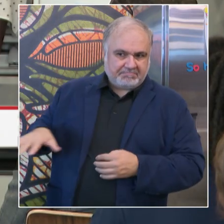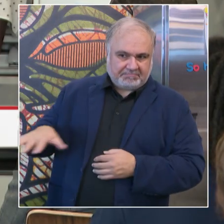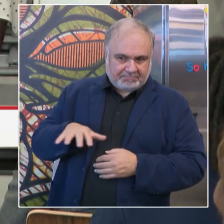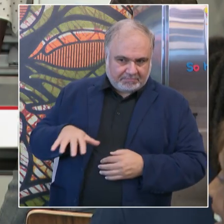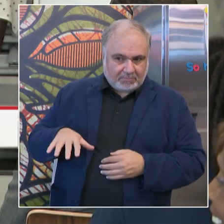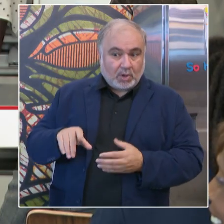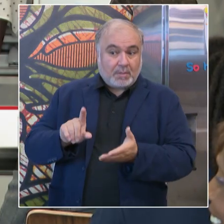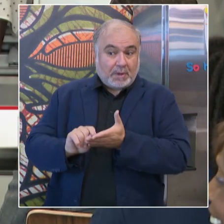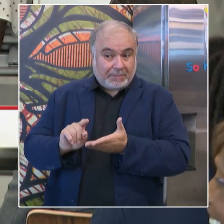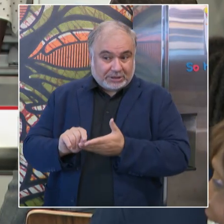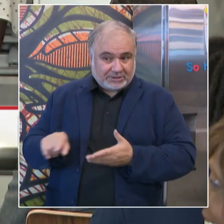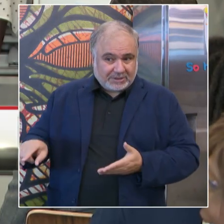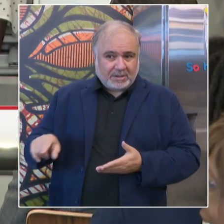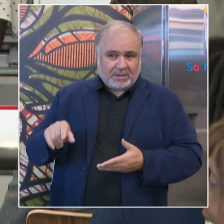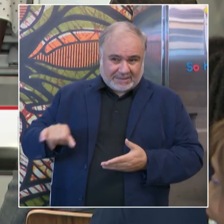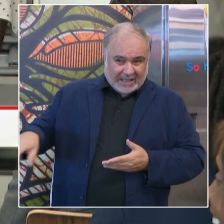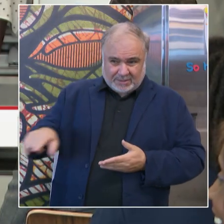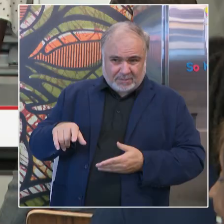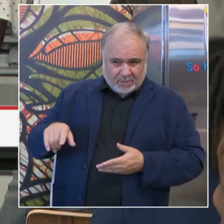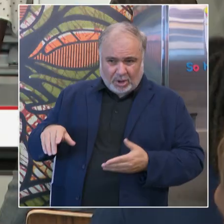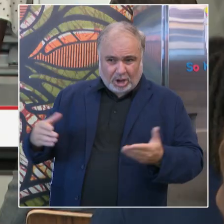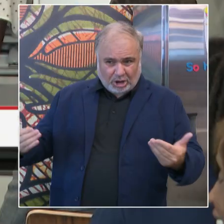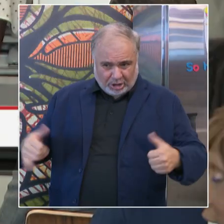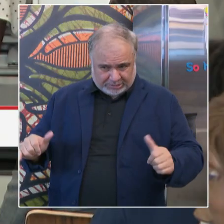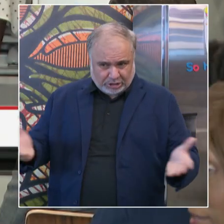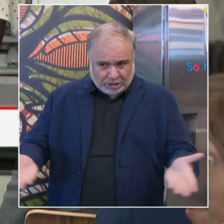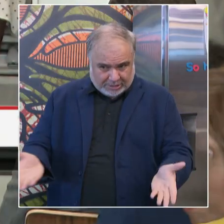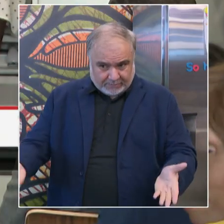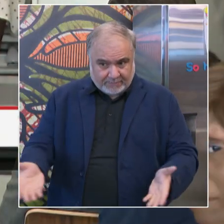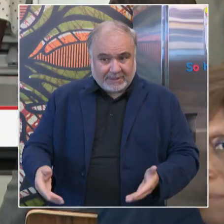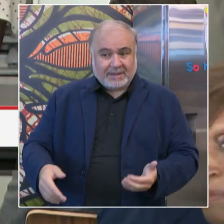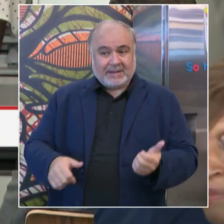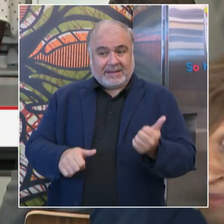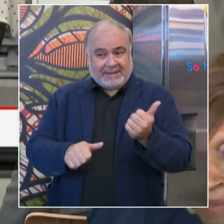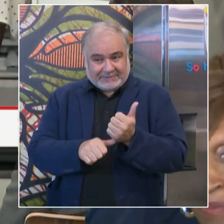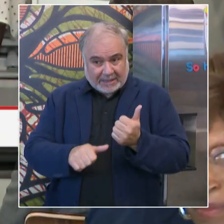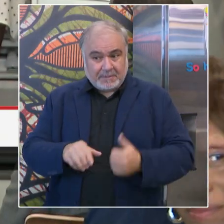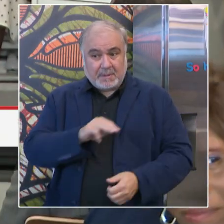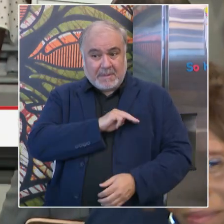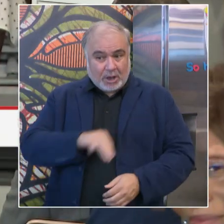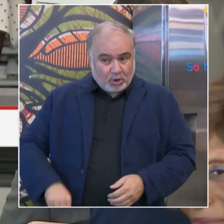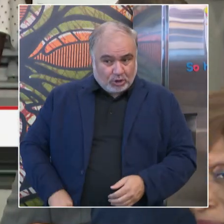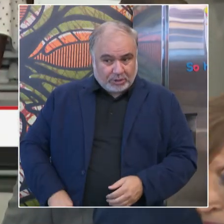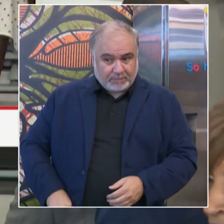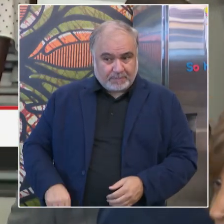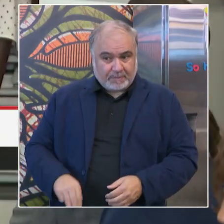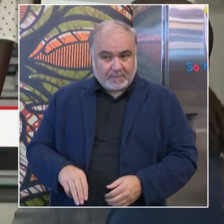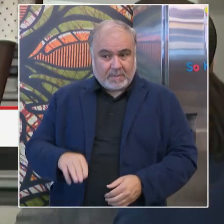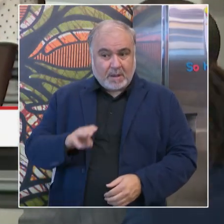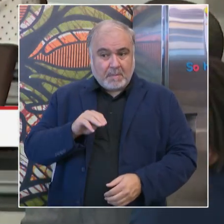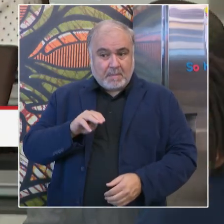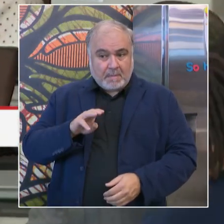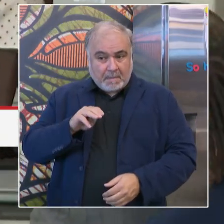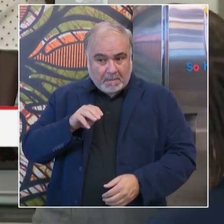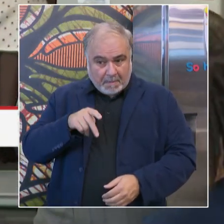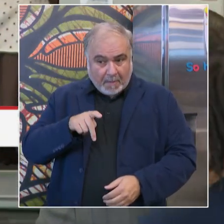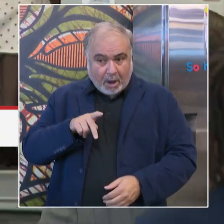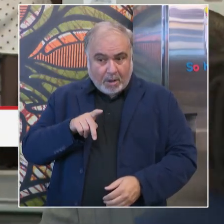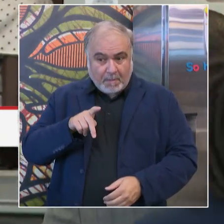here. So Deputy Mayor Paul Kine, who is in the back, who has made the ATC his